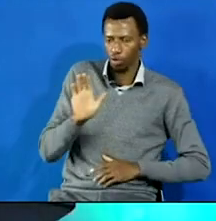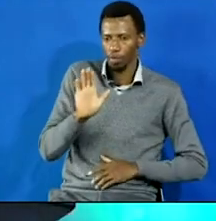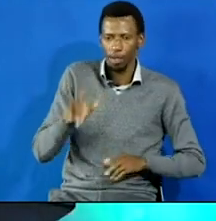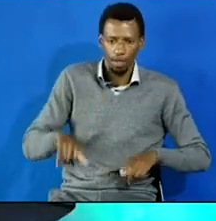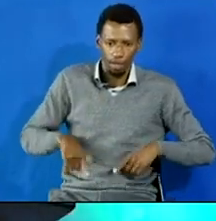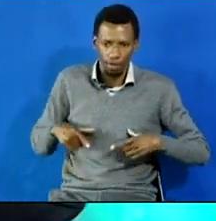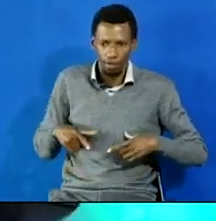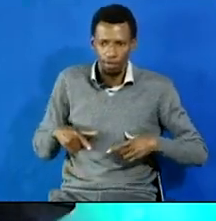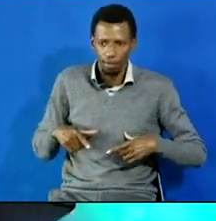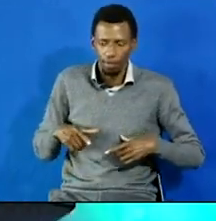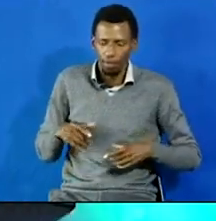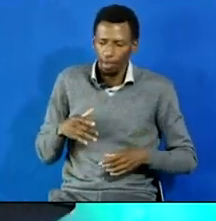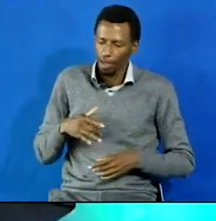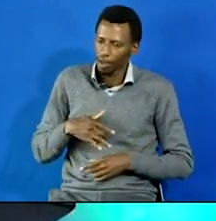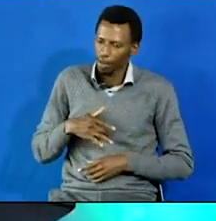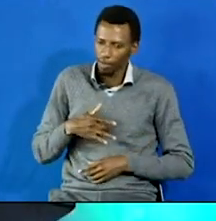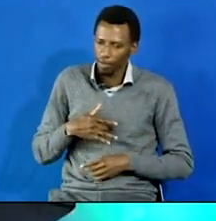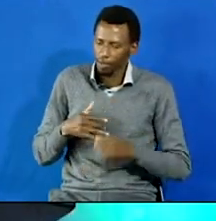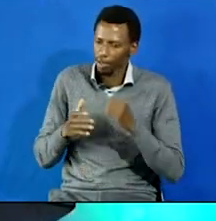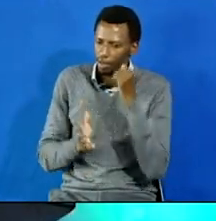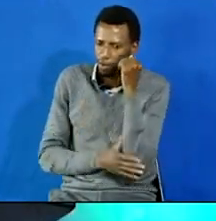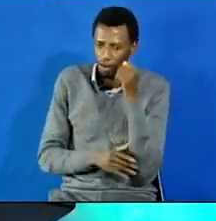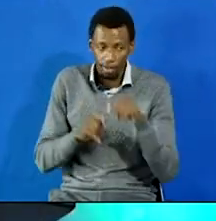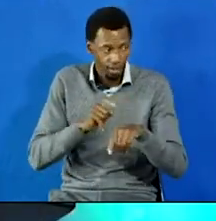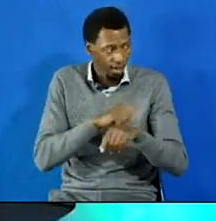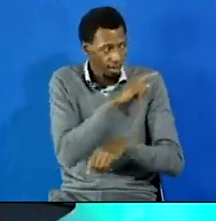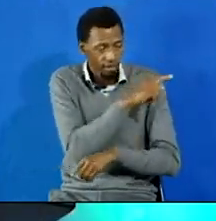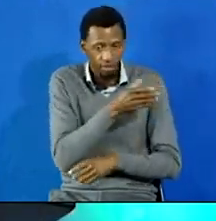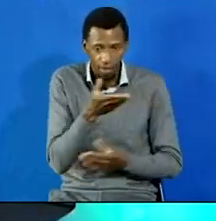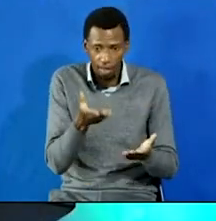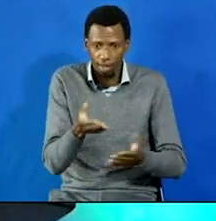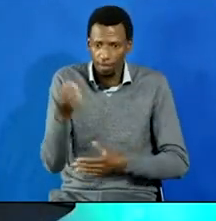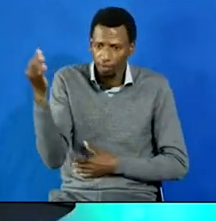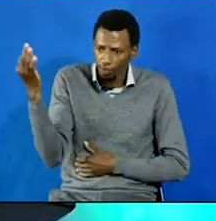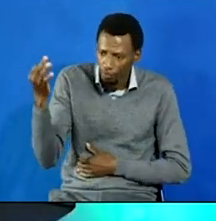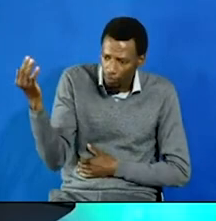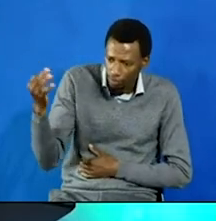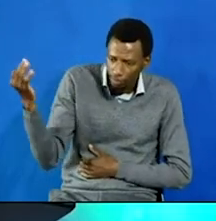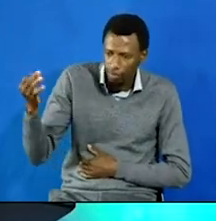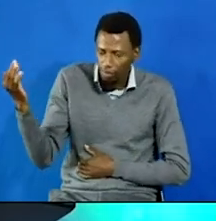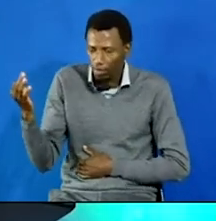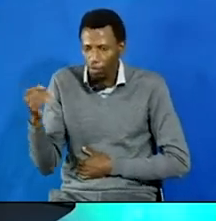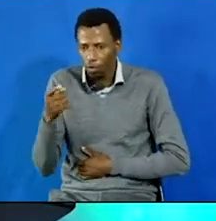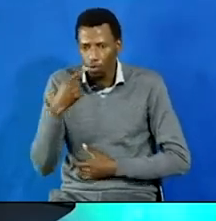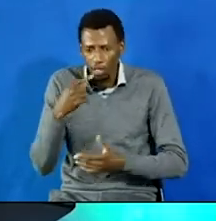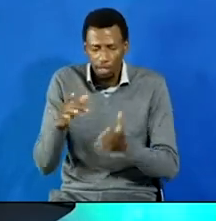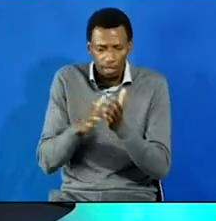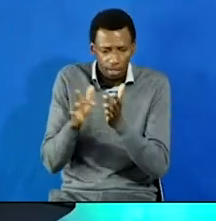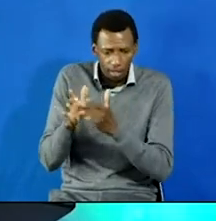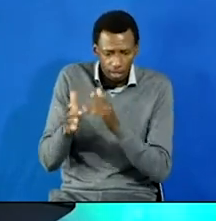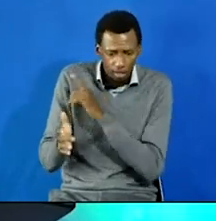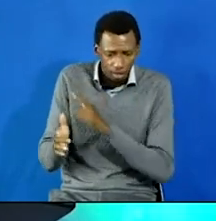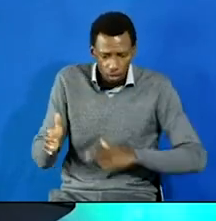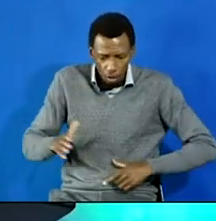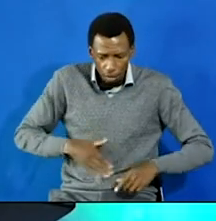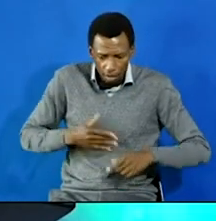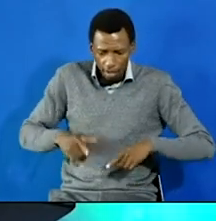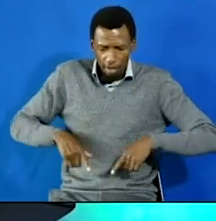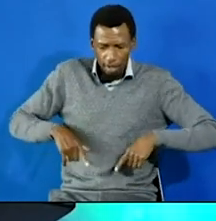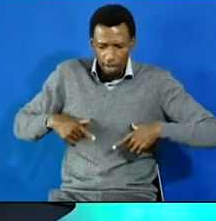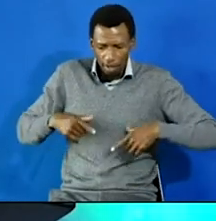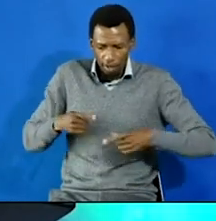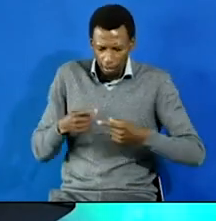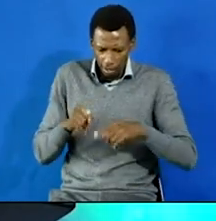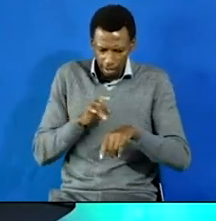I'm here preaching, saying that Jesus is the Lord of my life, but when he looks at me, he